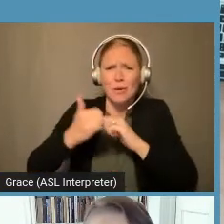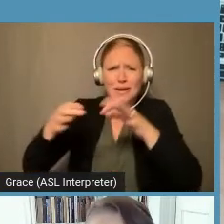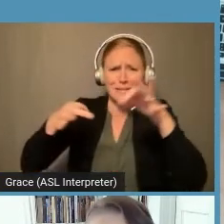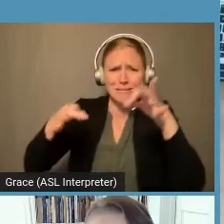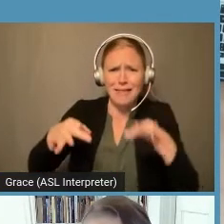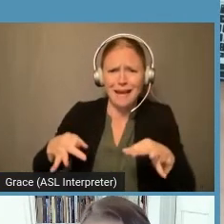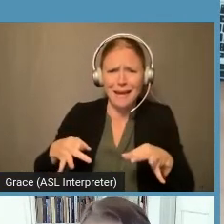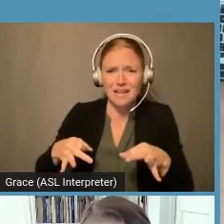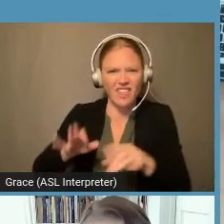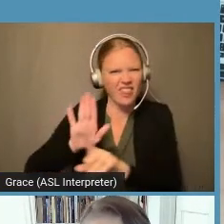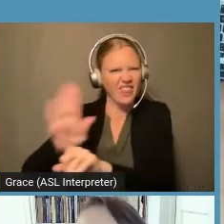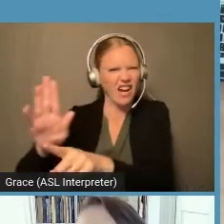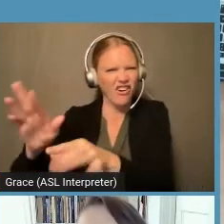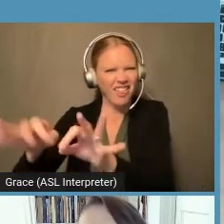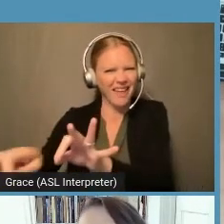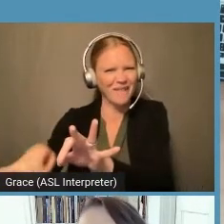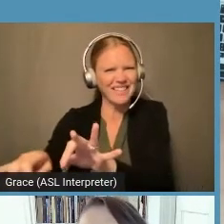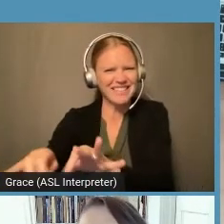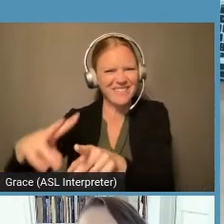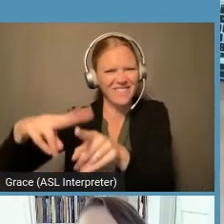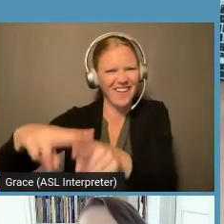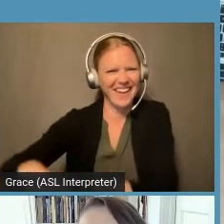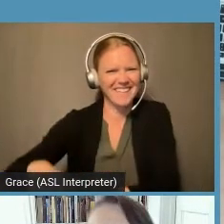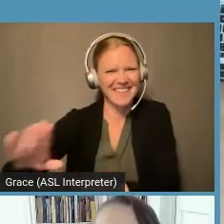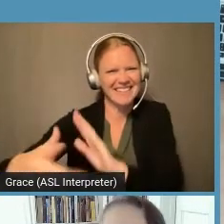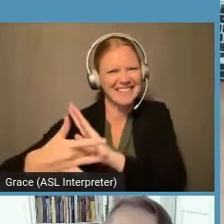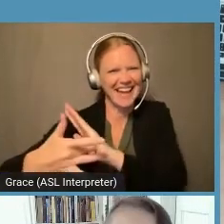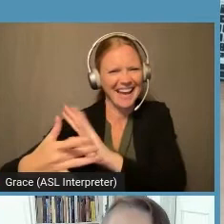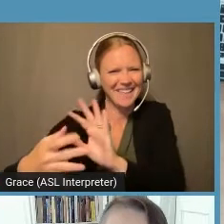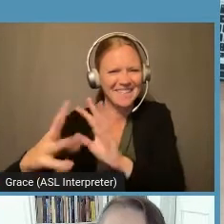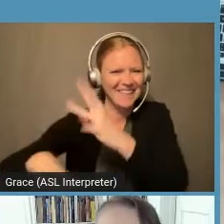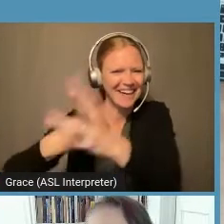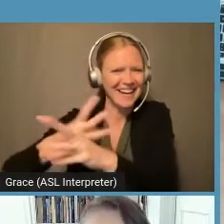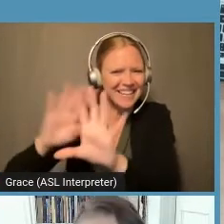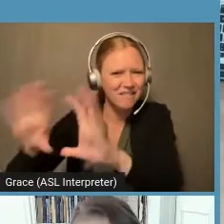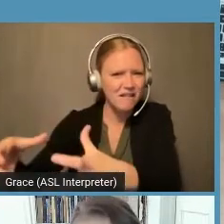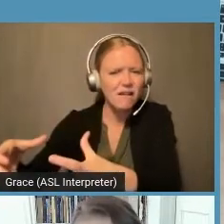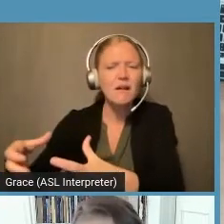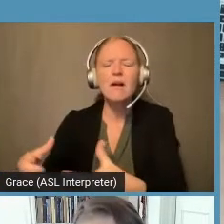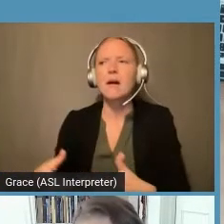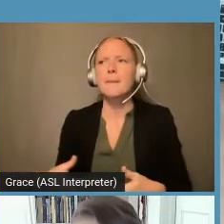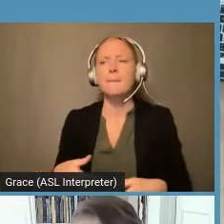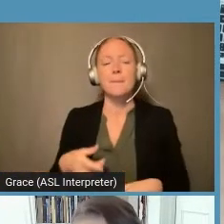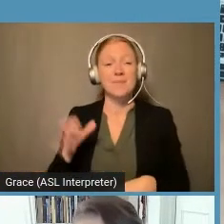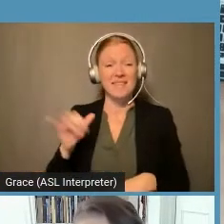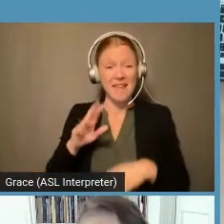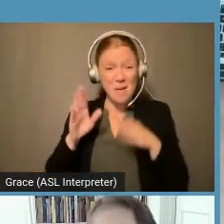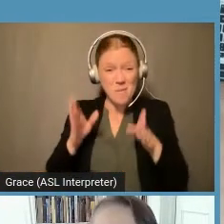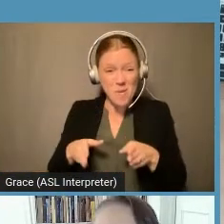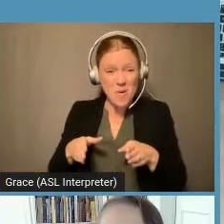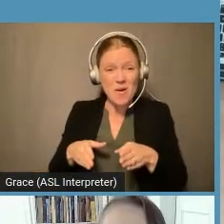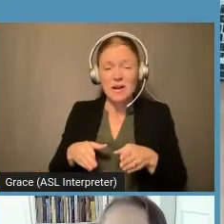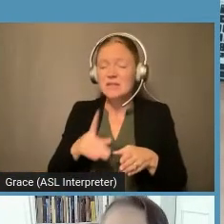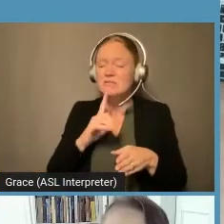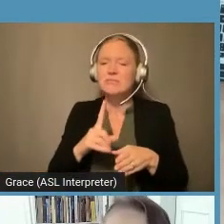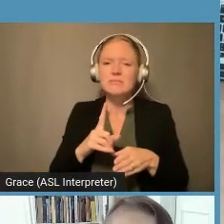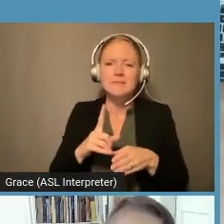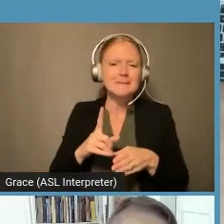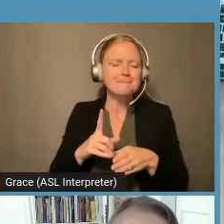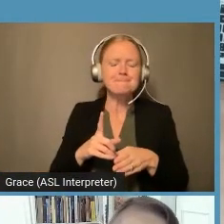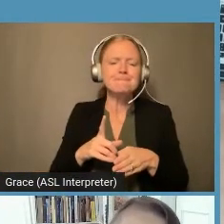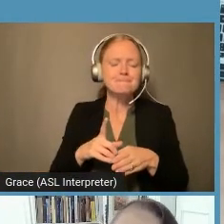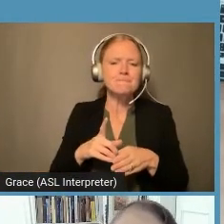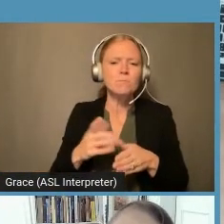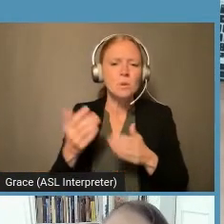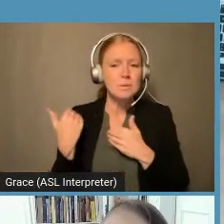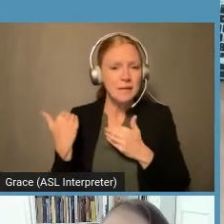in their language. So this person really is responsible for setting up everything